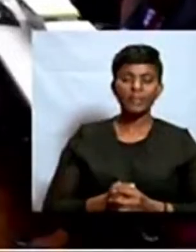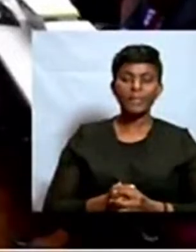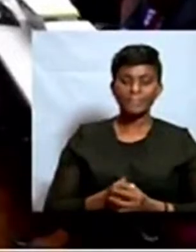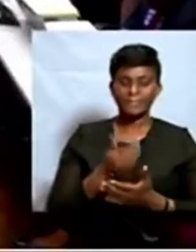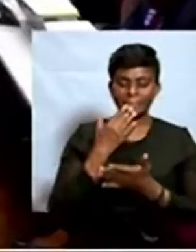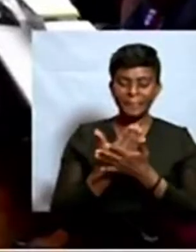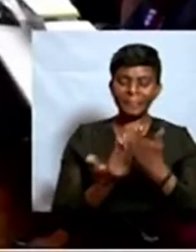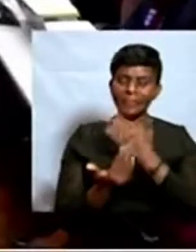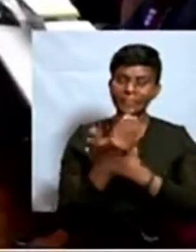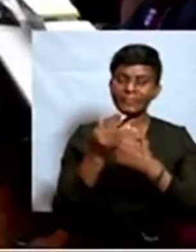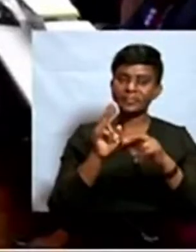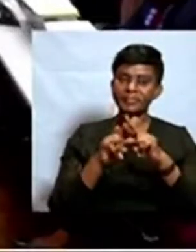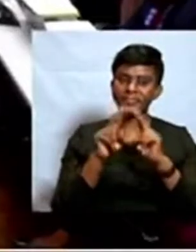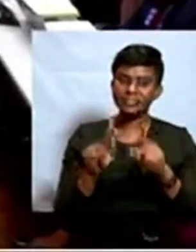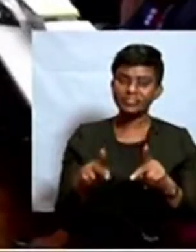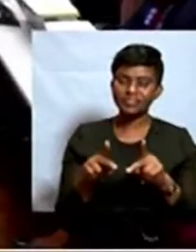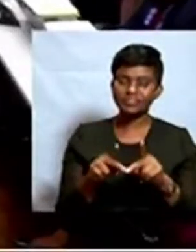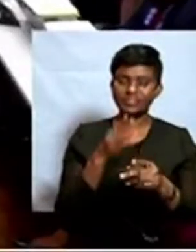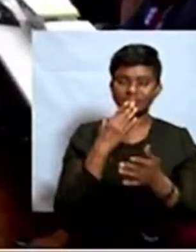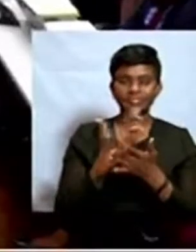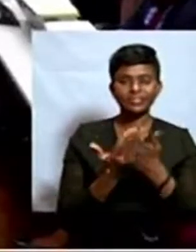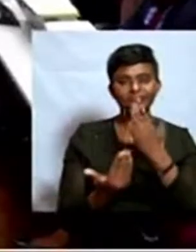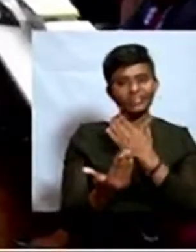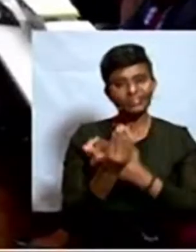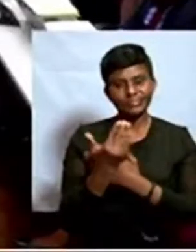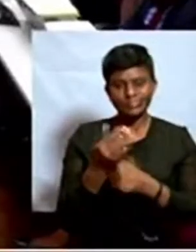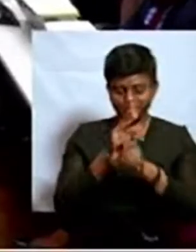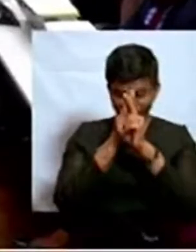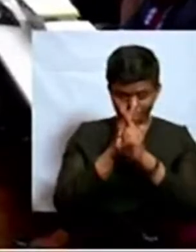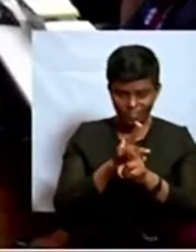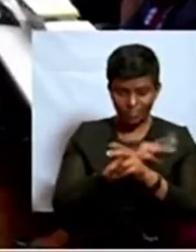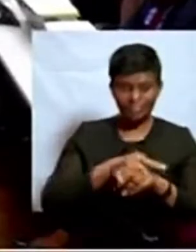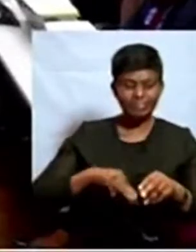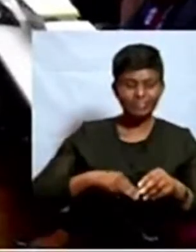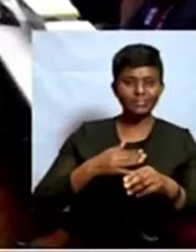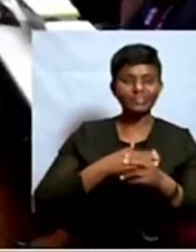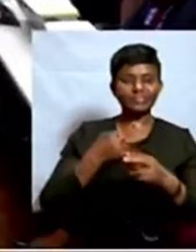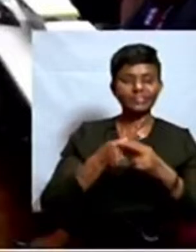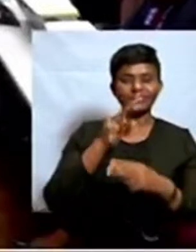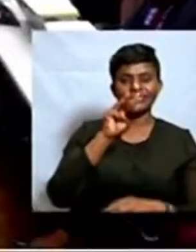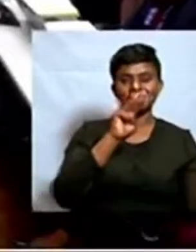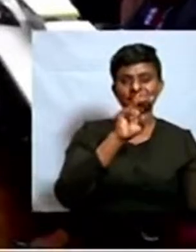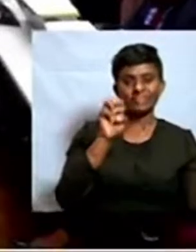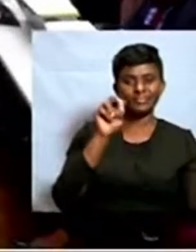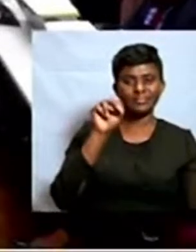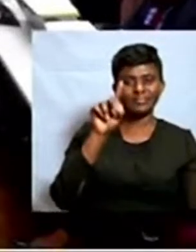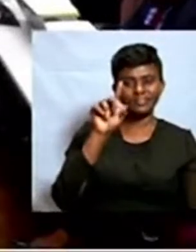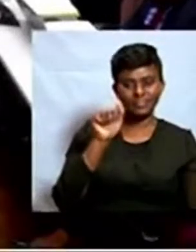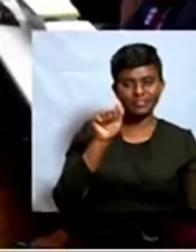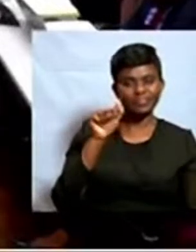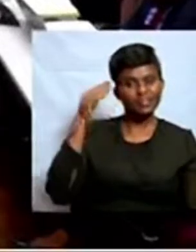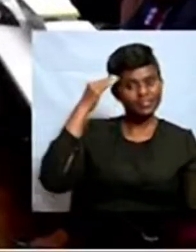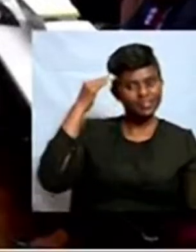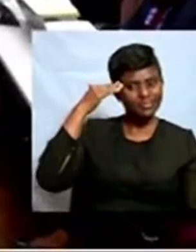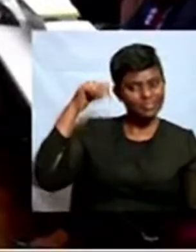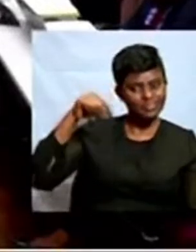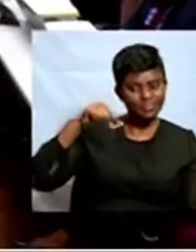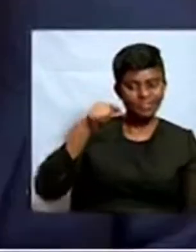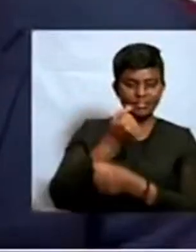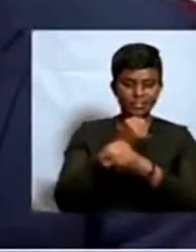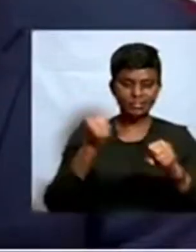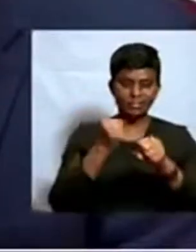Good morning, Chair, and good morning, honorable members. My name is Charles Mwenda, Head Quality and Safety